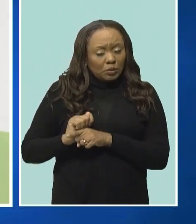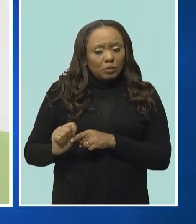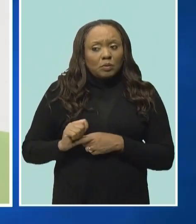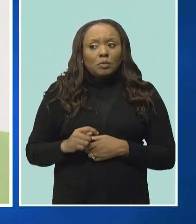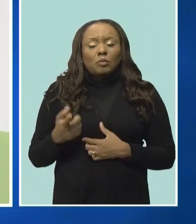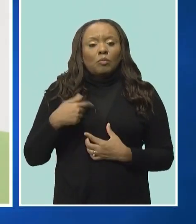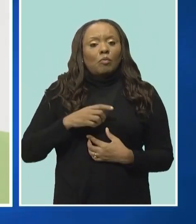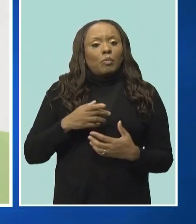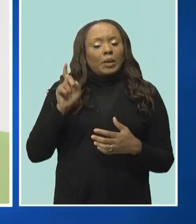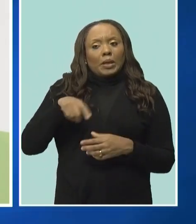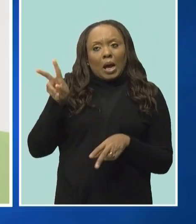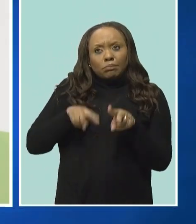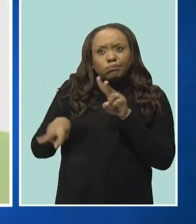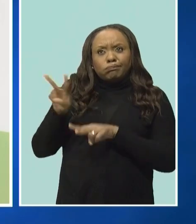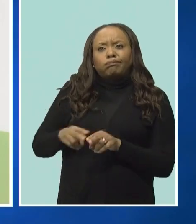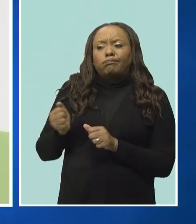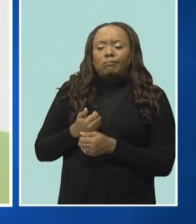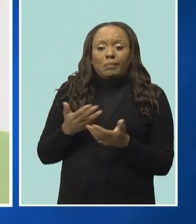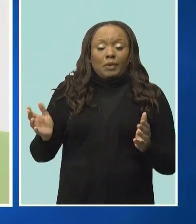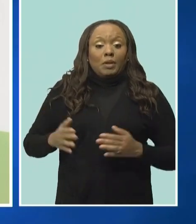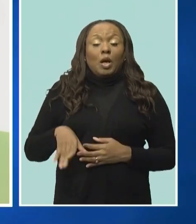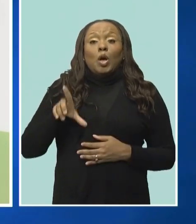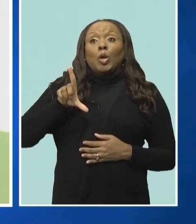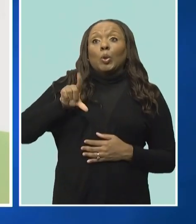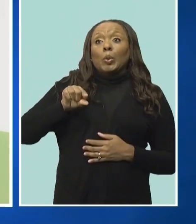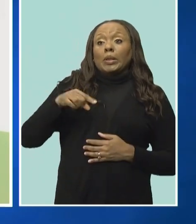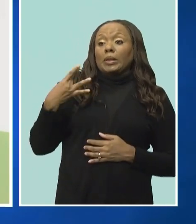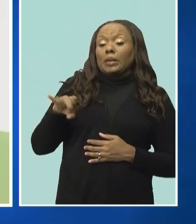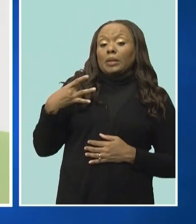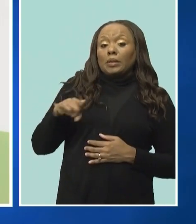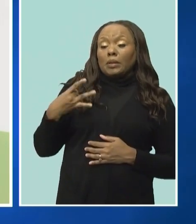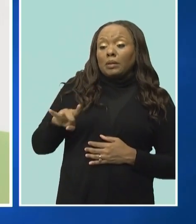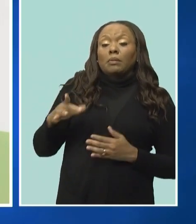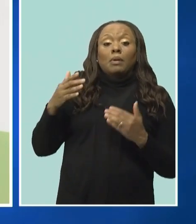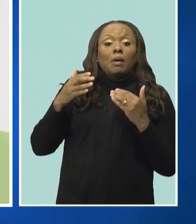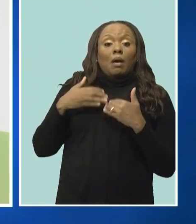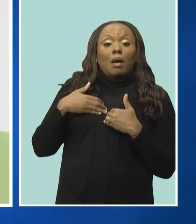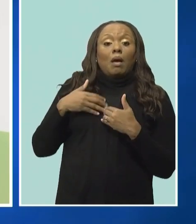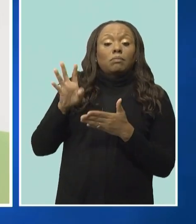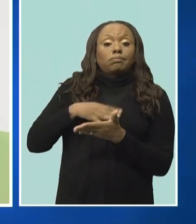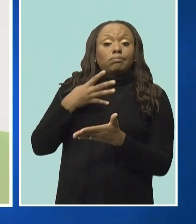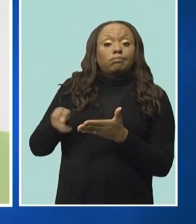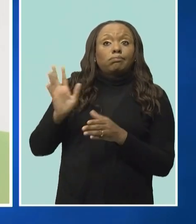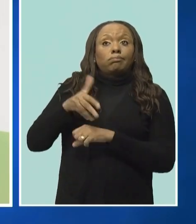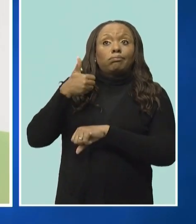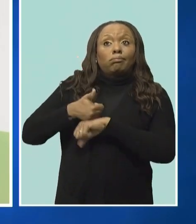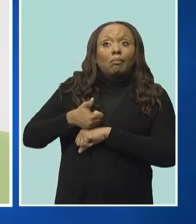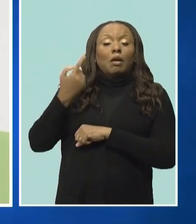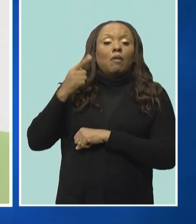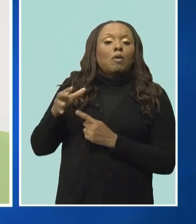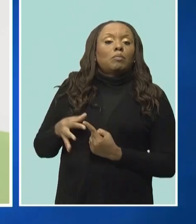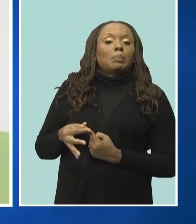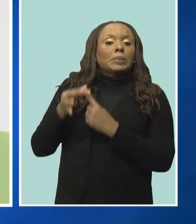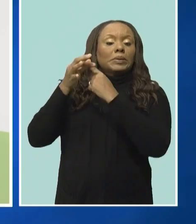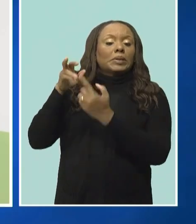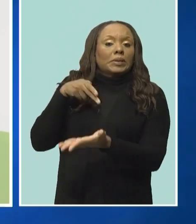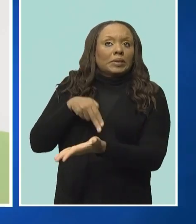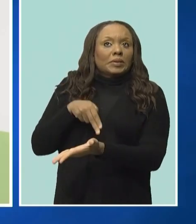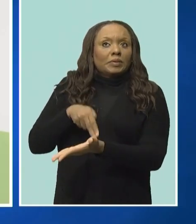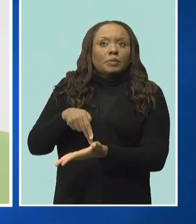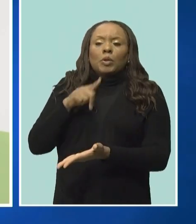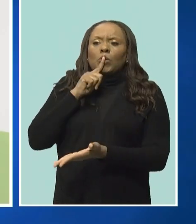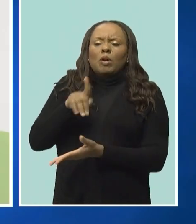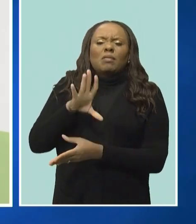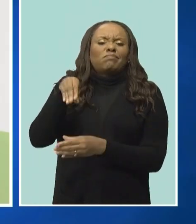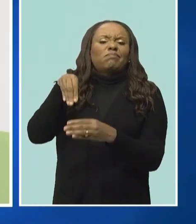the conditions. In 2018, our manifesto pledge as always was to look at the specialist nursing, and this fits nicely into